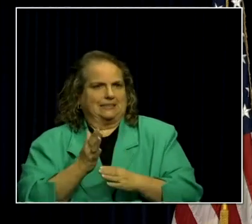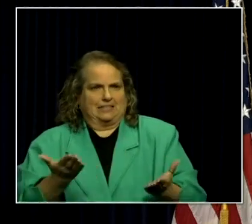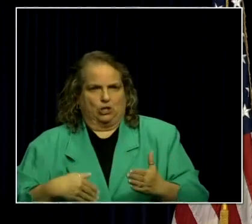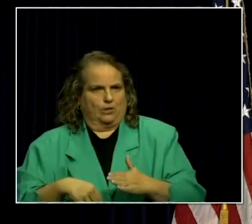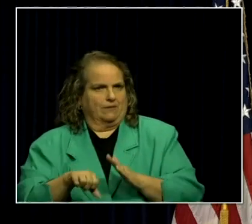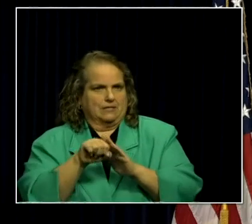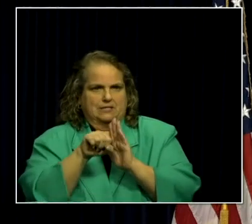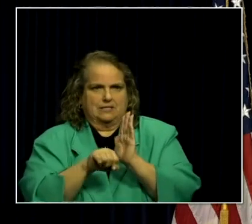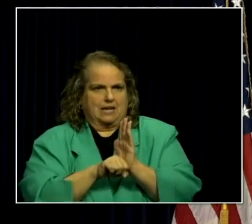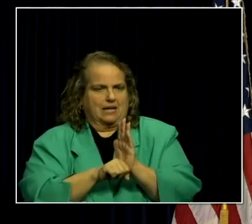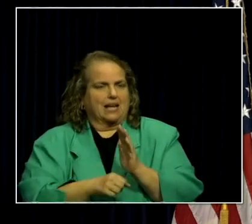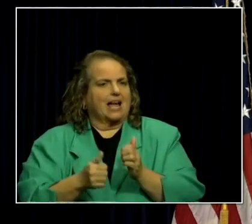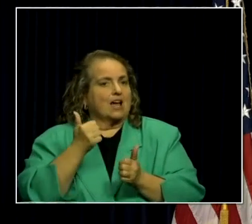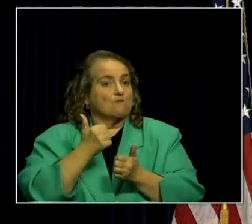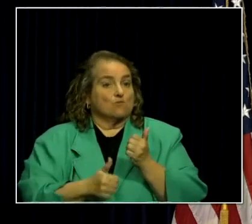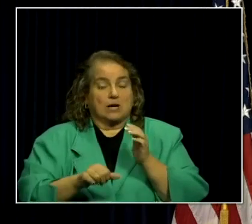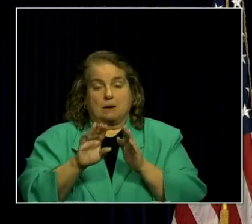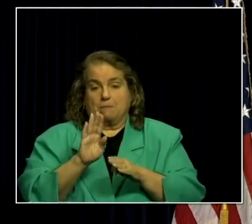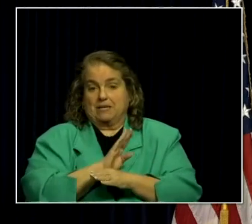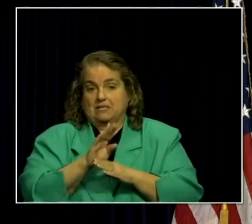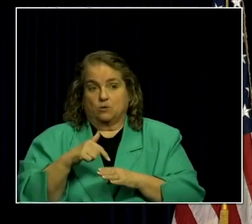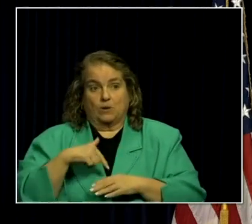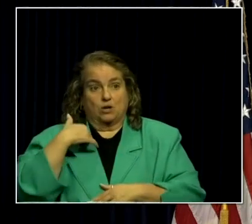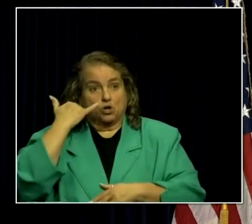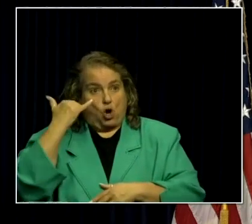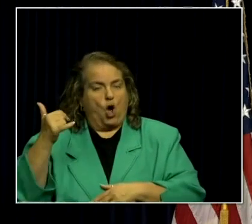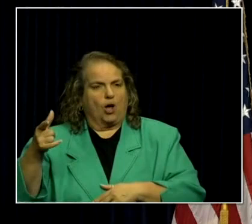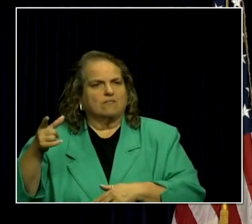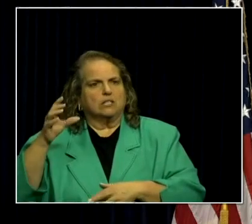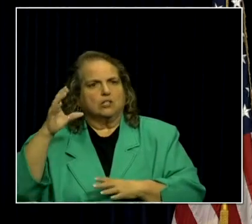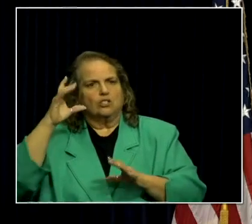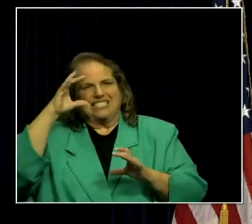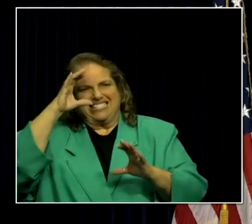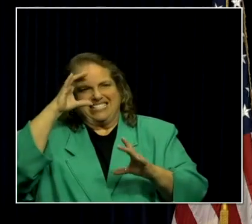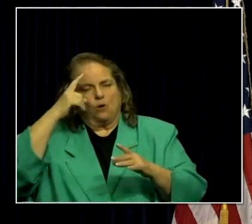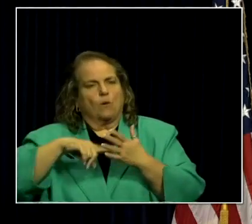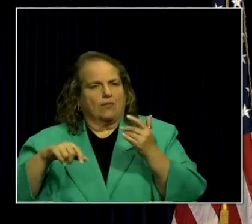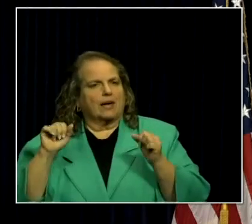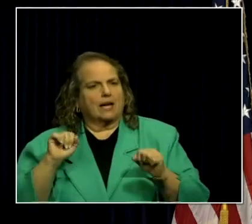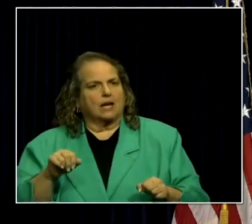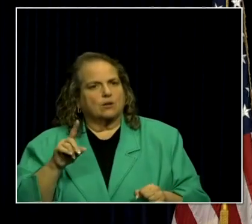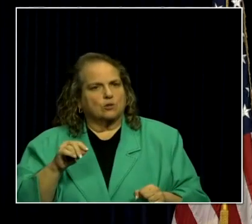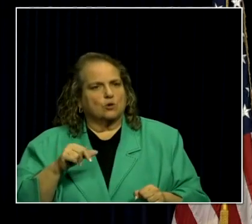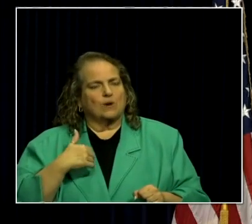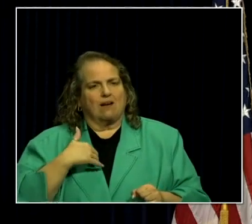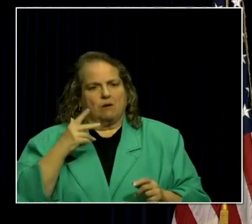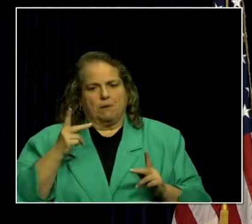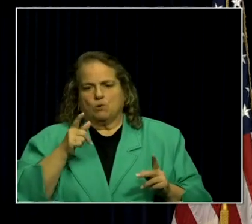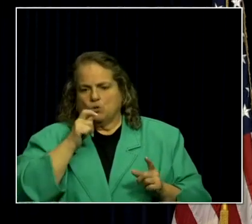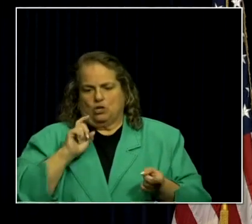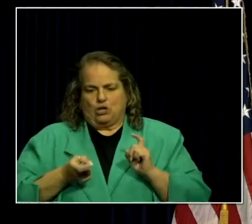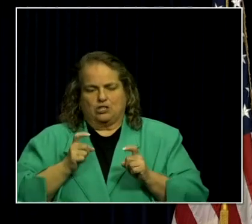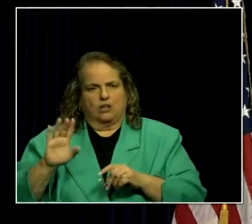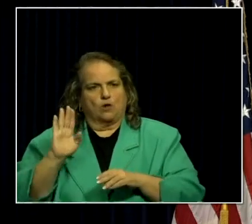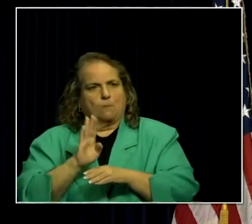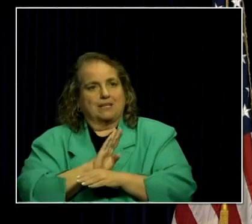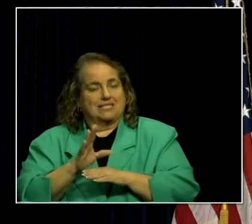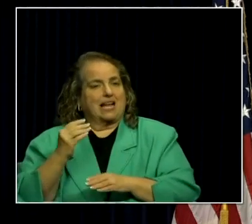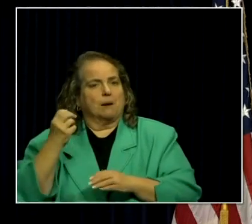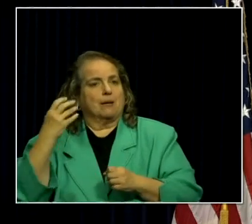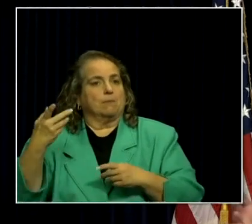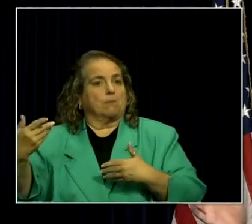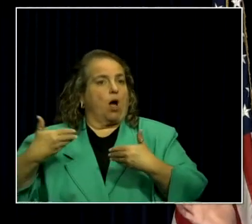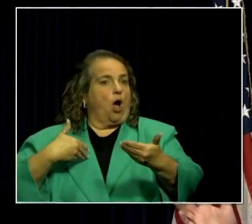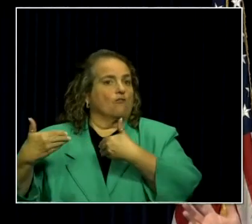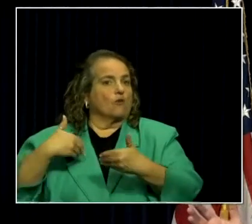And every business that we've called has at least tried to look at what they can do. We have folks that are retooling, and we have a lot of offers each and every day. Now,